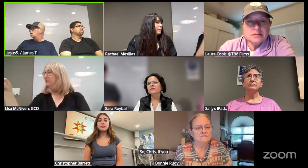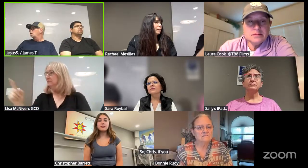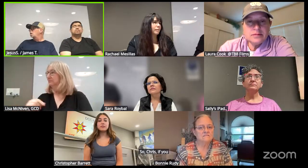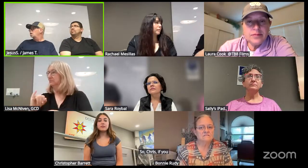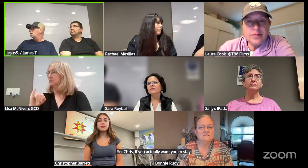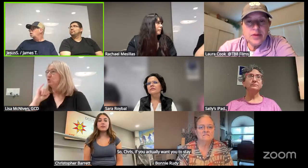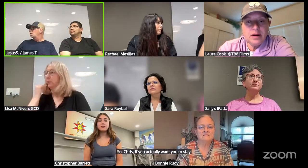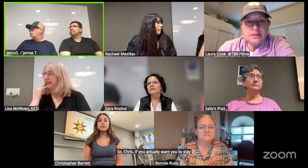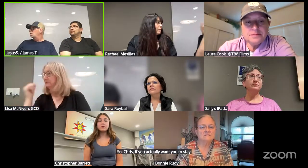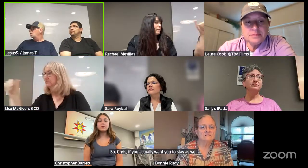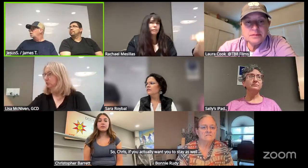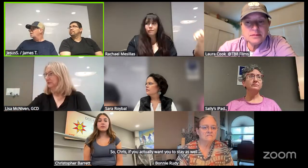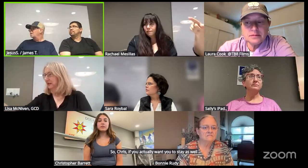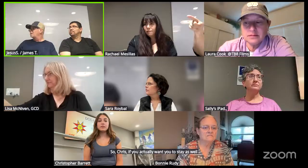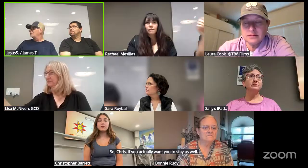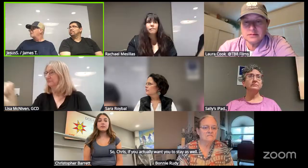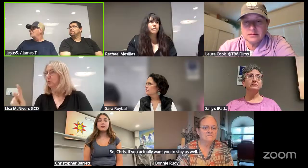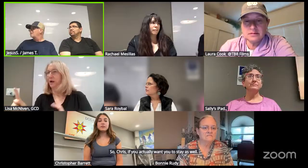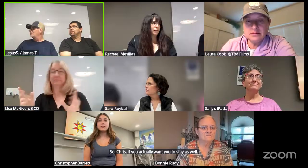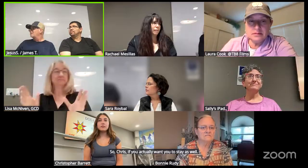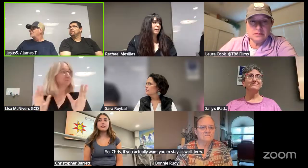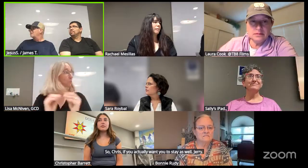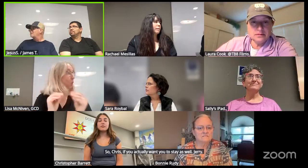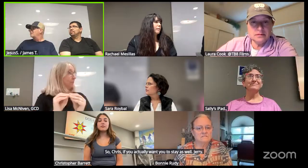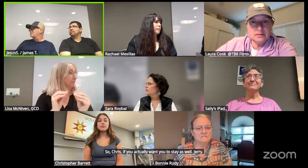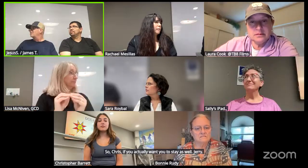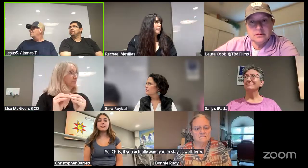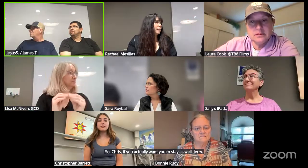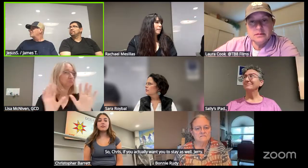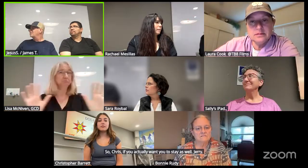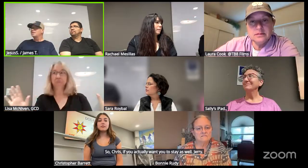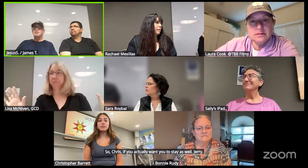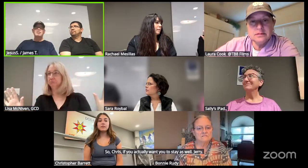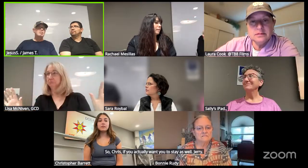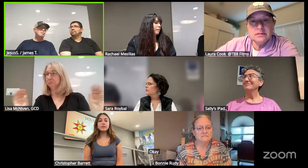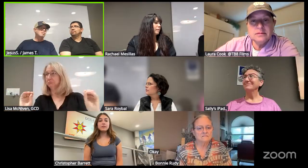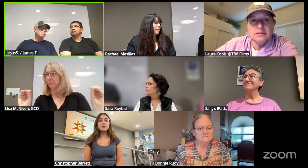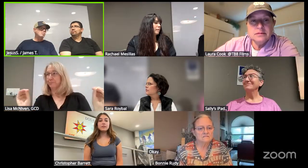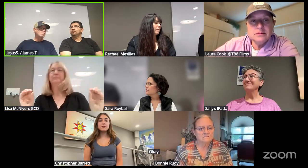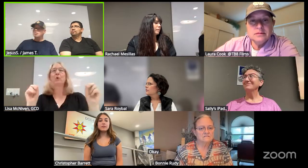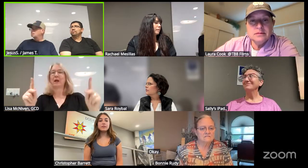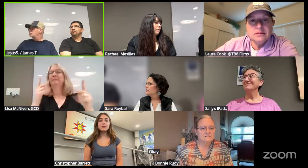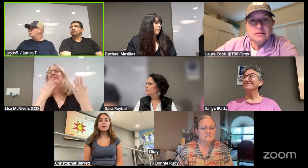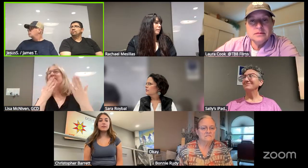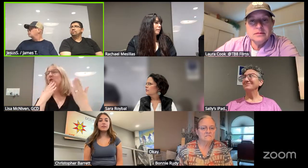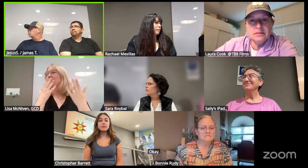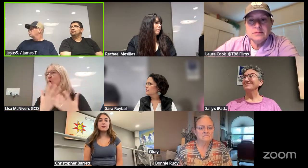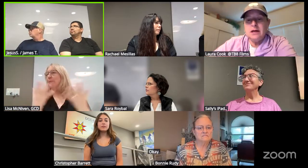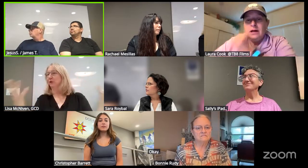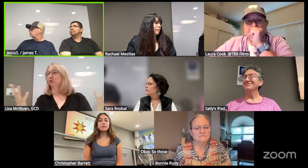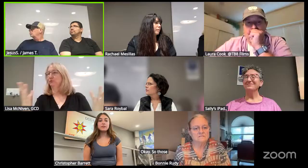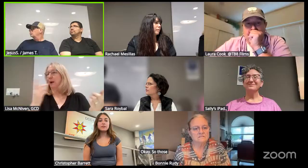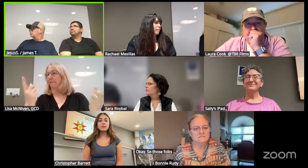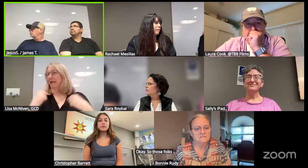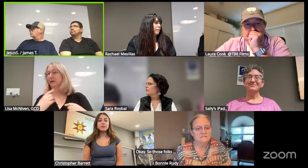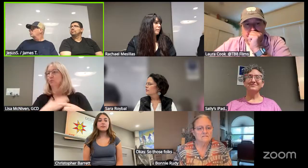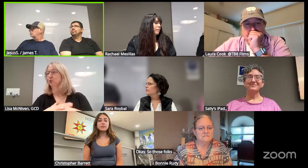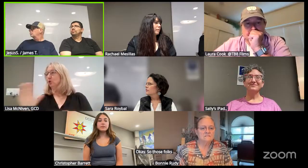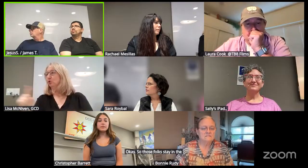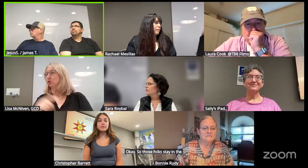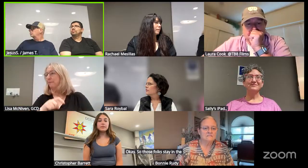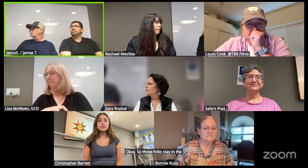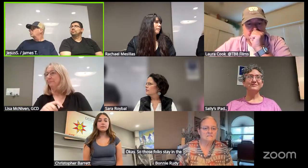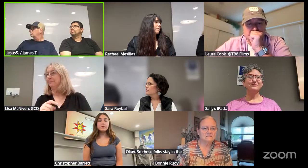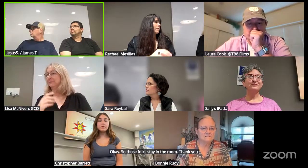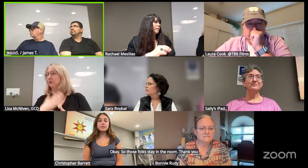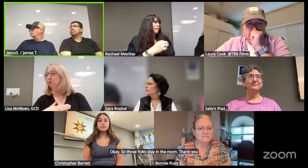well. And Jerry. Okay. So those folks stay in the room. Thank you